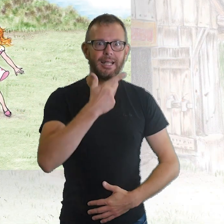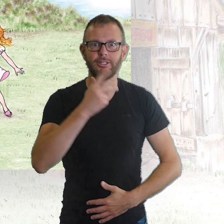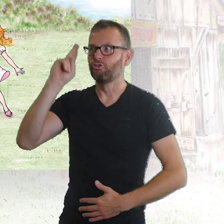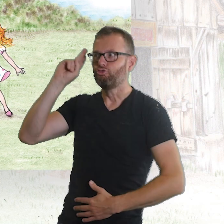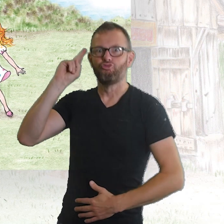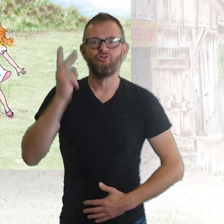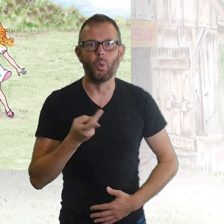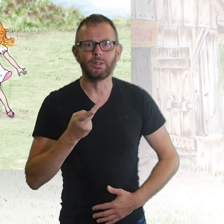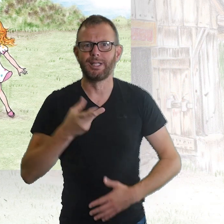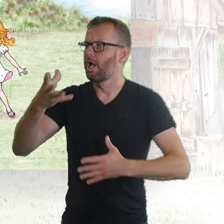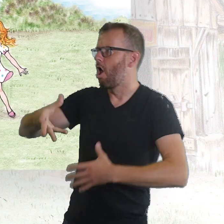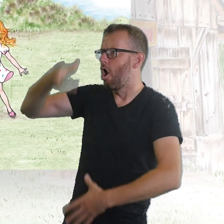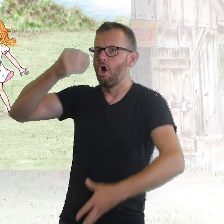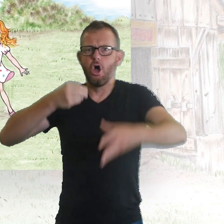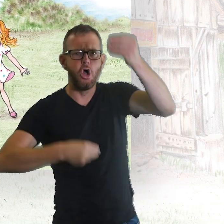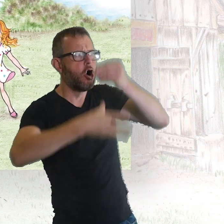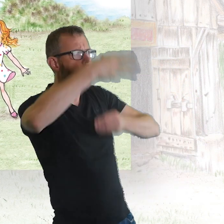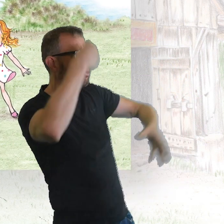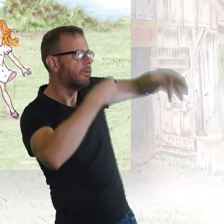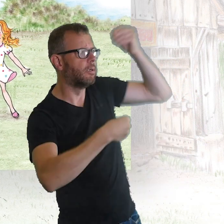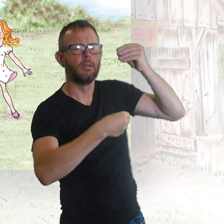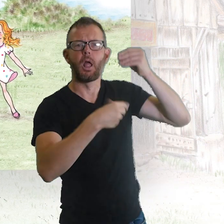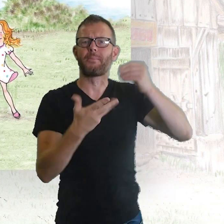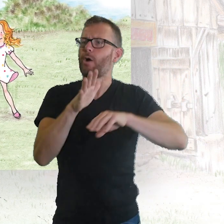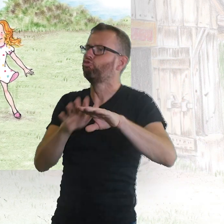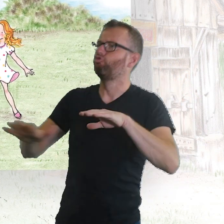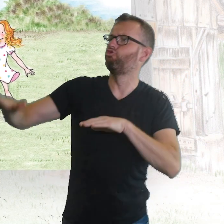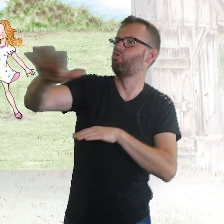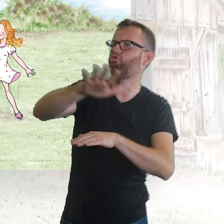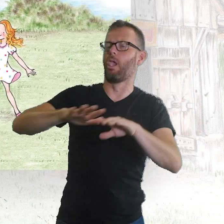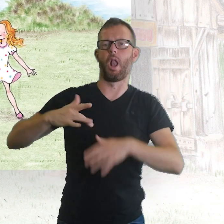Alex and Rosie learnt about rural life in the past.